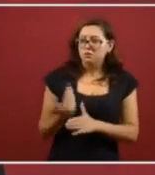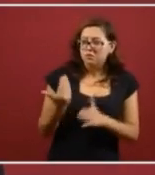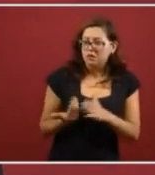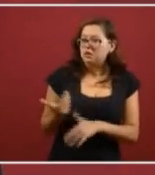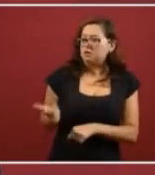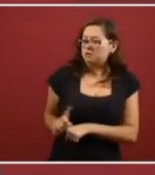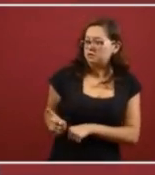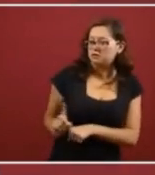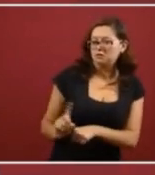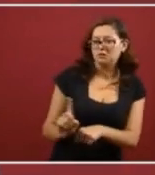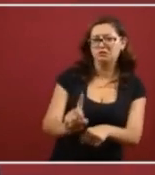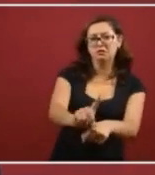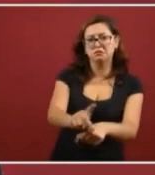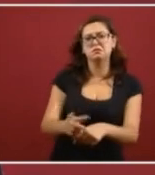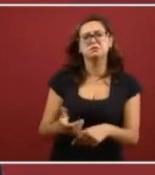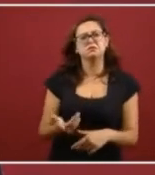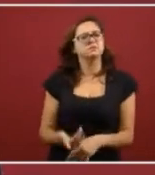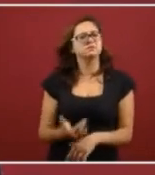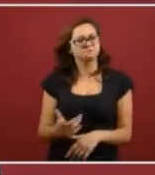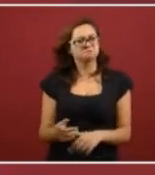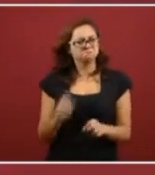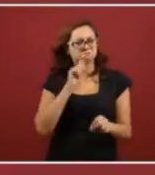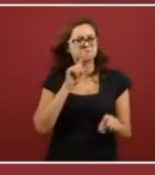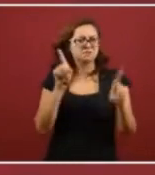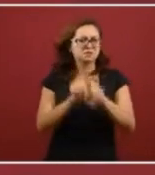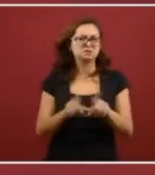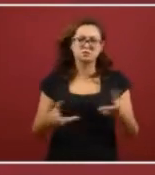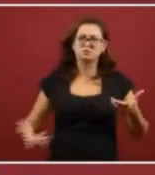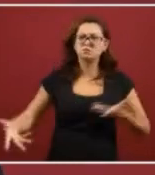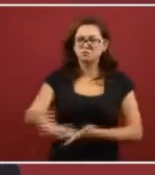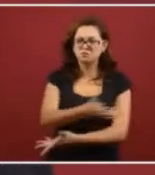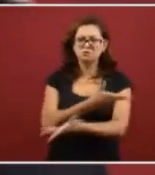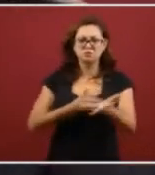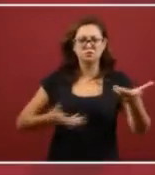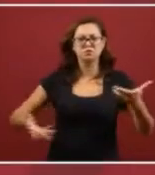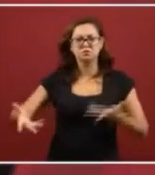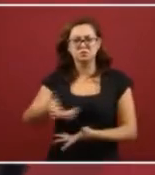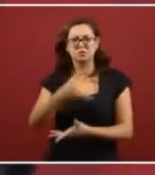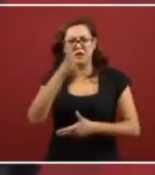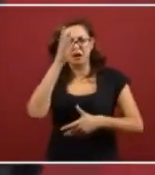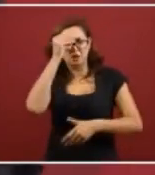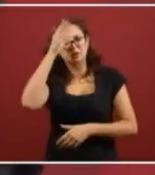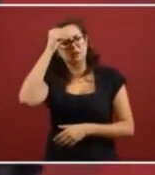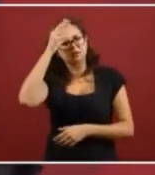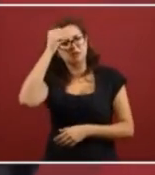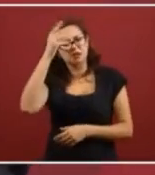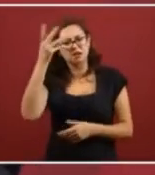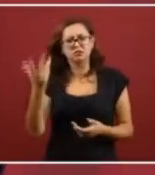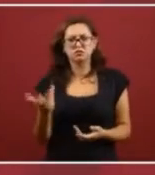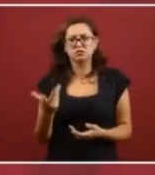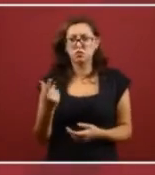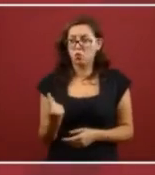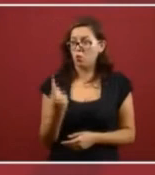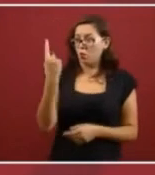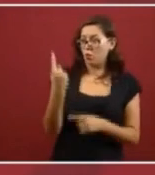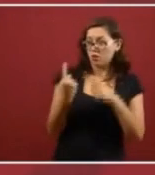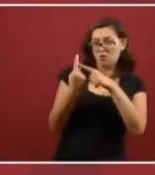these circular dialogues no are for. Somos we are not todólogos. Sabenlo